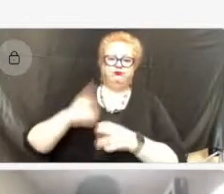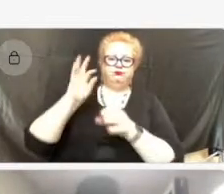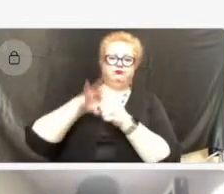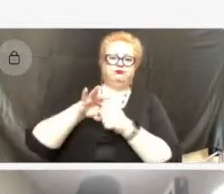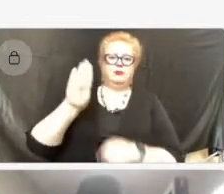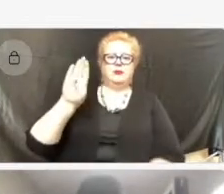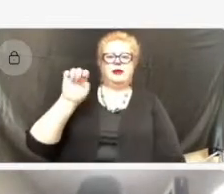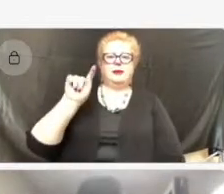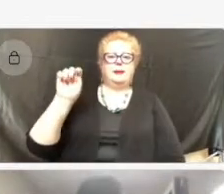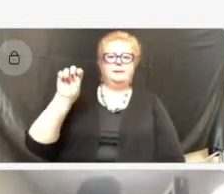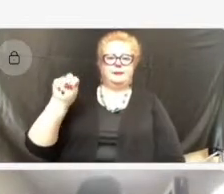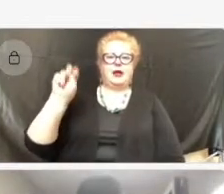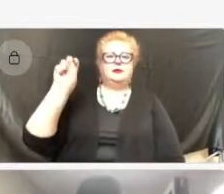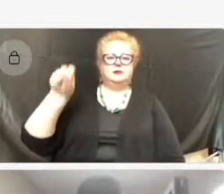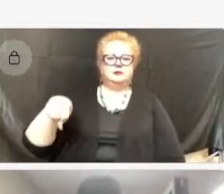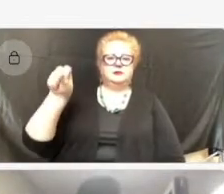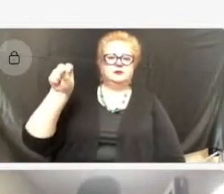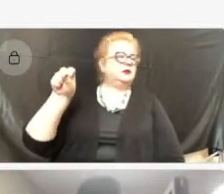Bedden, Yes.